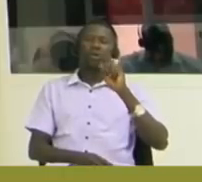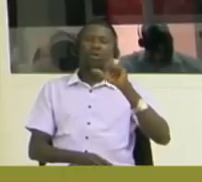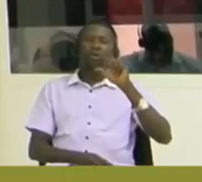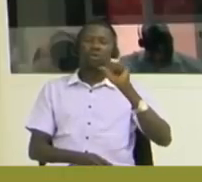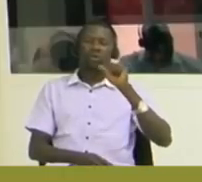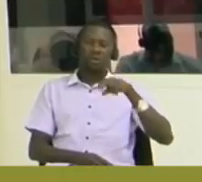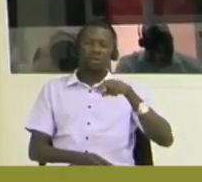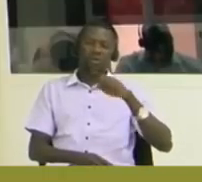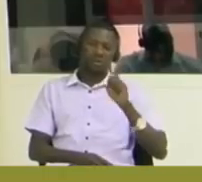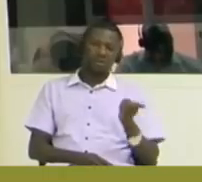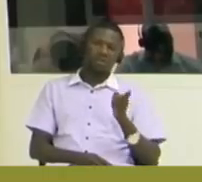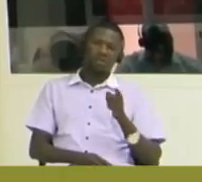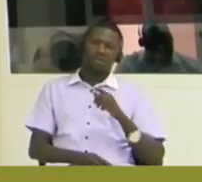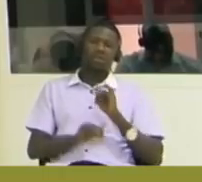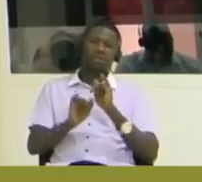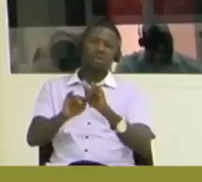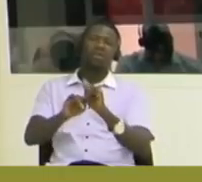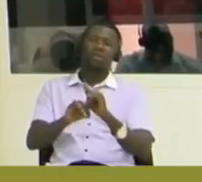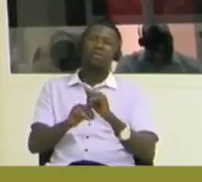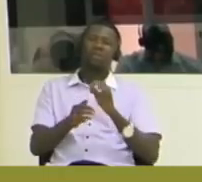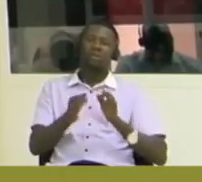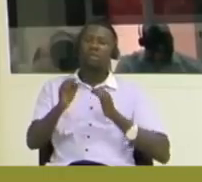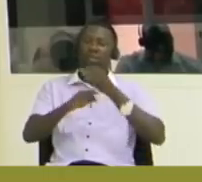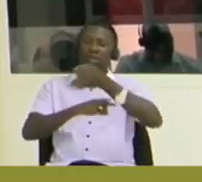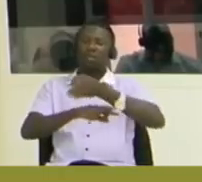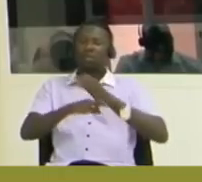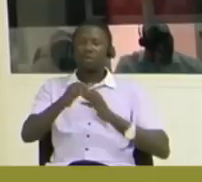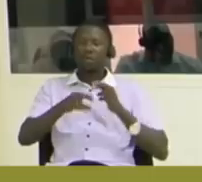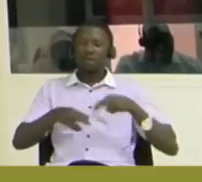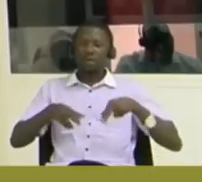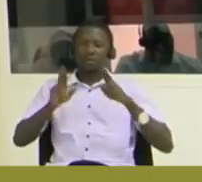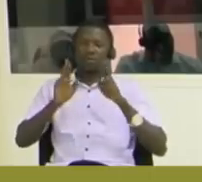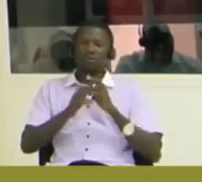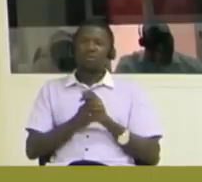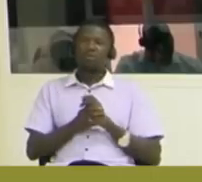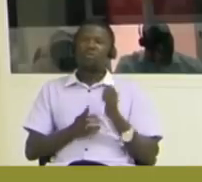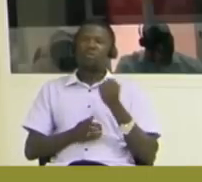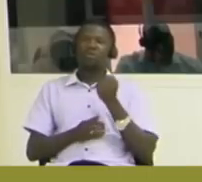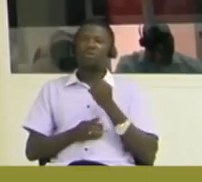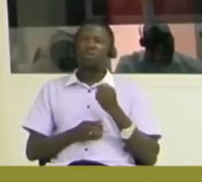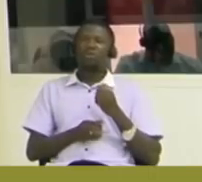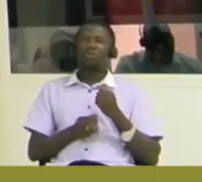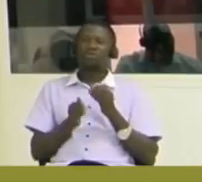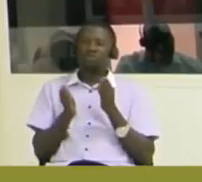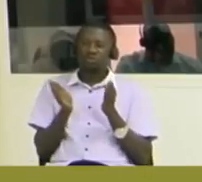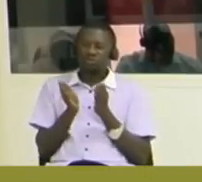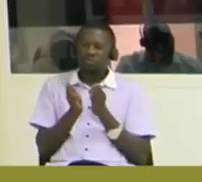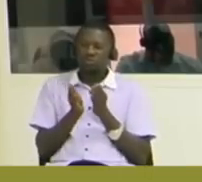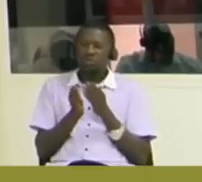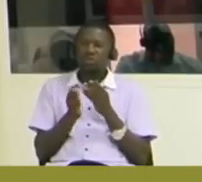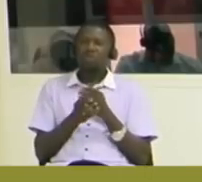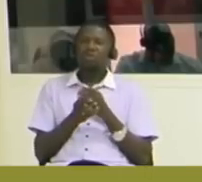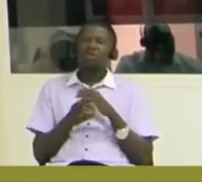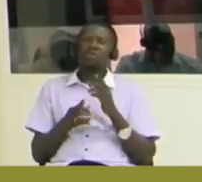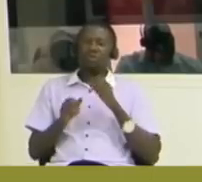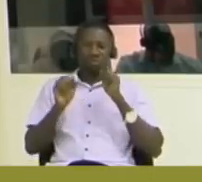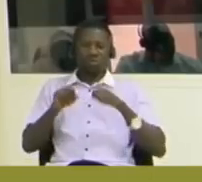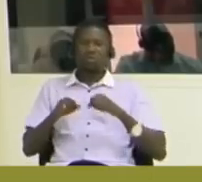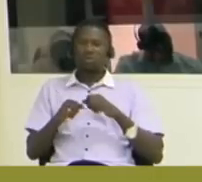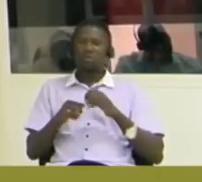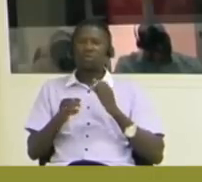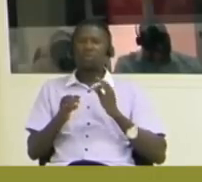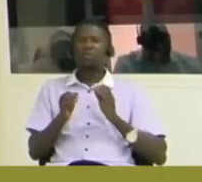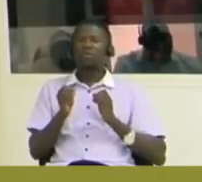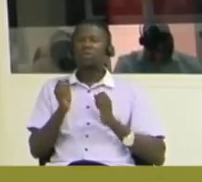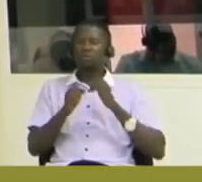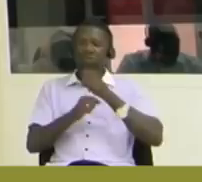Trans-Gambia Highway. Because of its small nature, it would not be able to cross the trucks like the